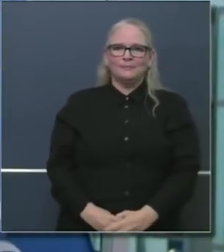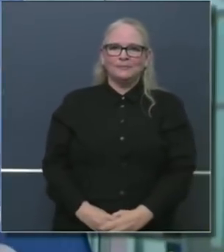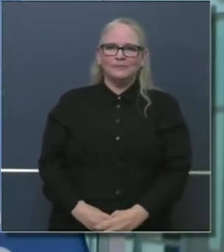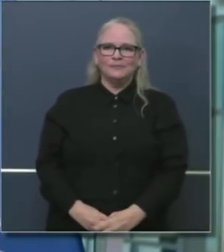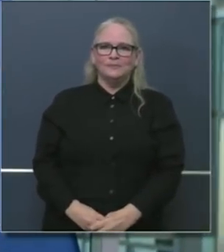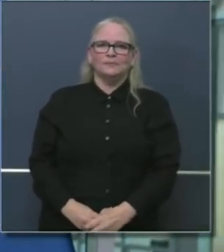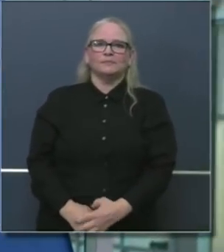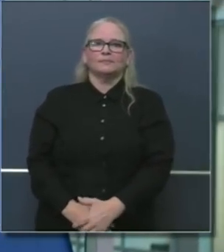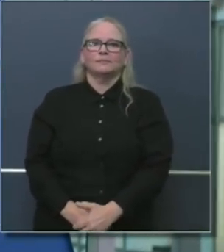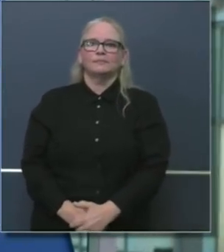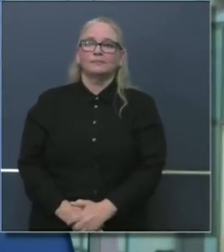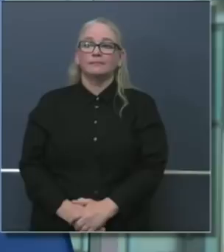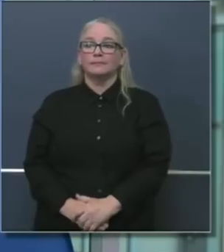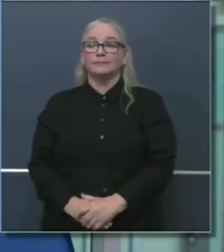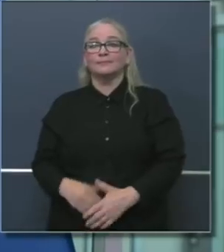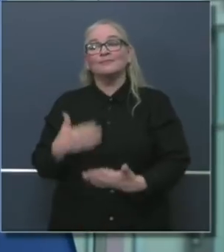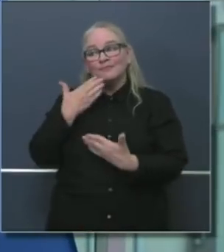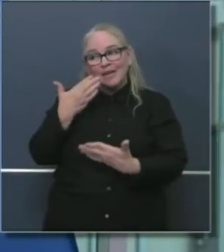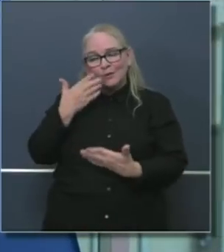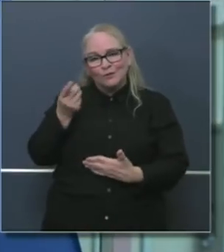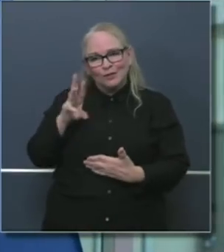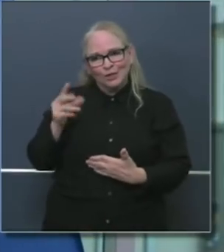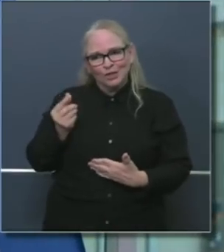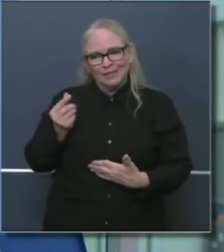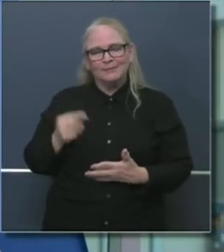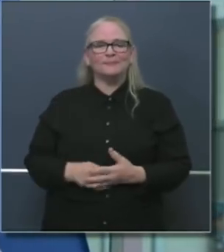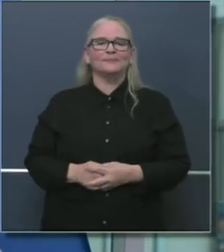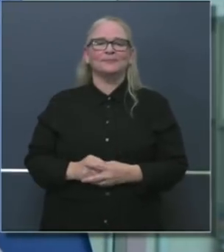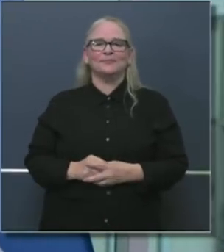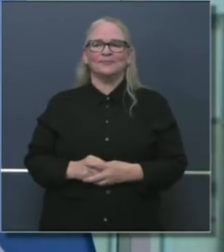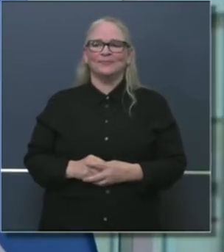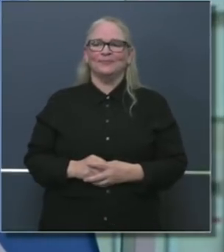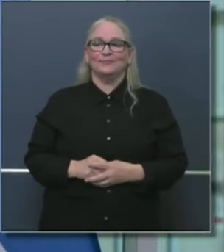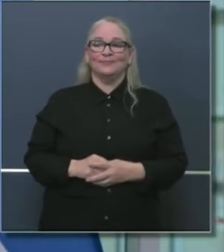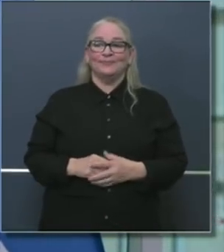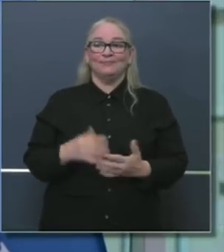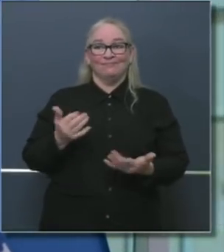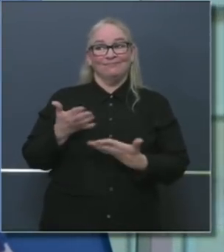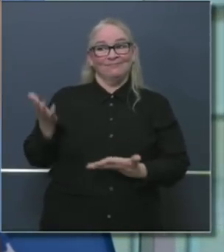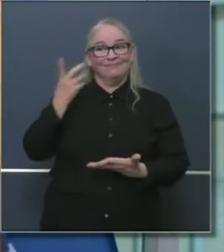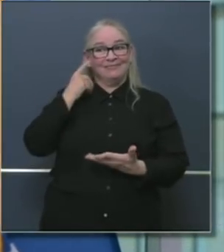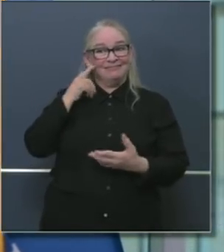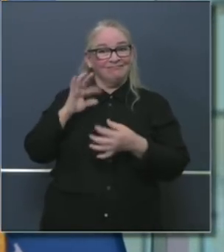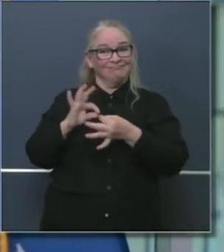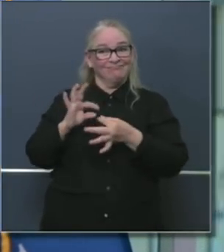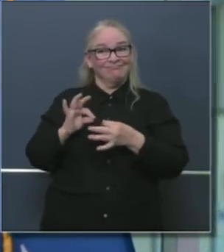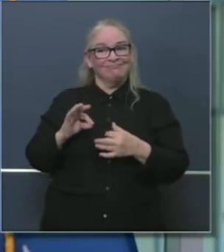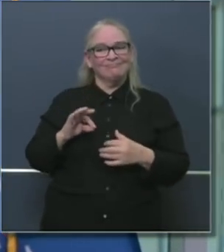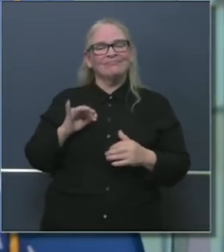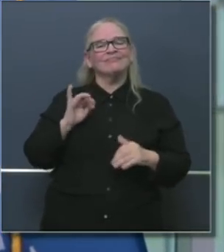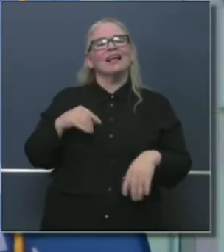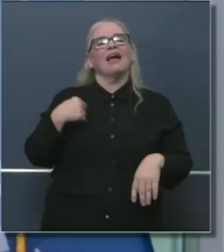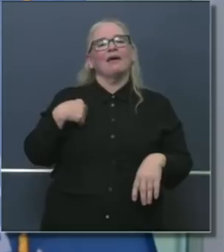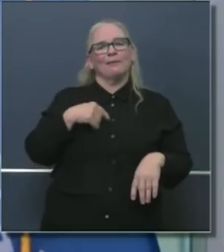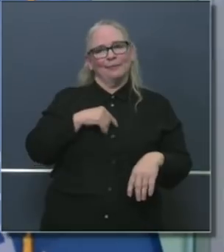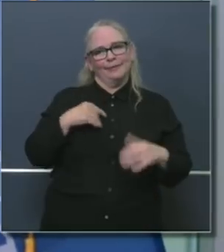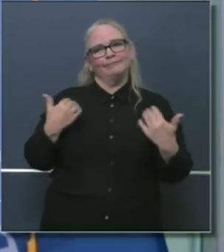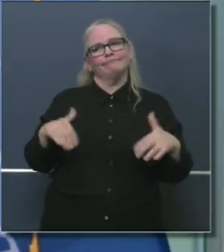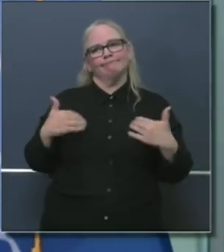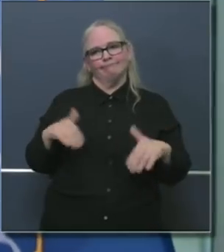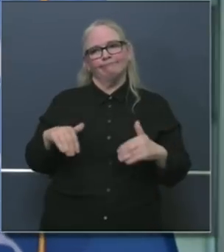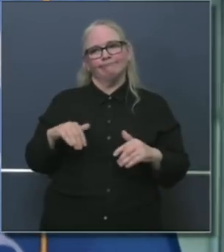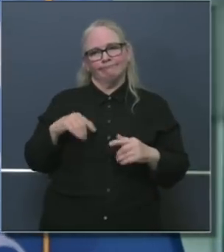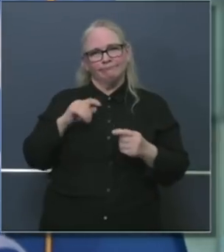Thank you, Dr. Ghaly. And so that's the broad strokes of what we are advancing today. Very